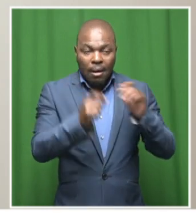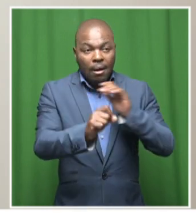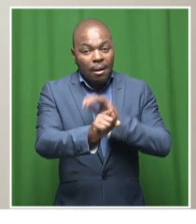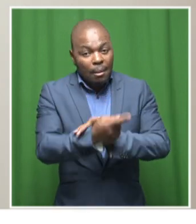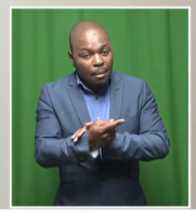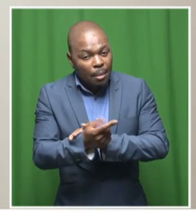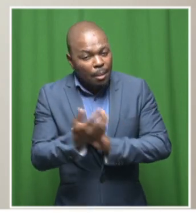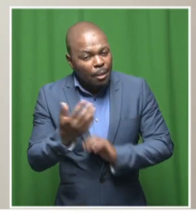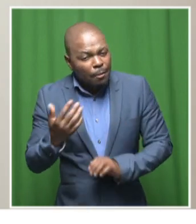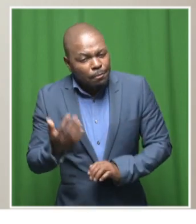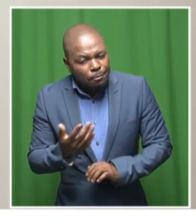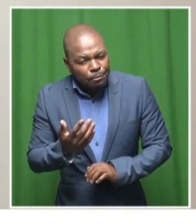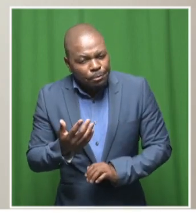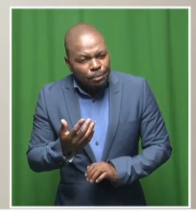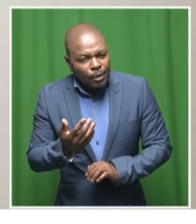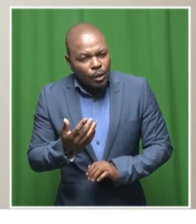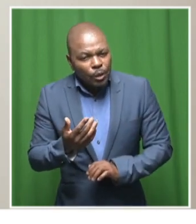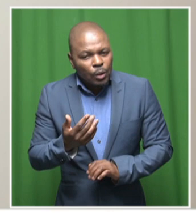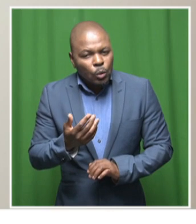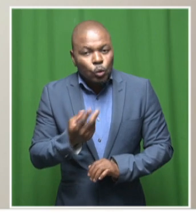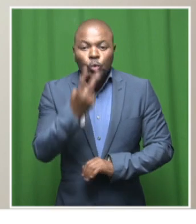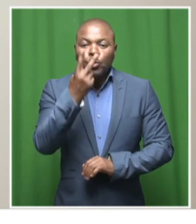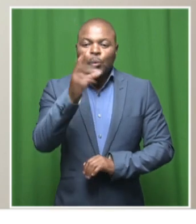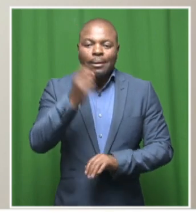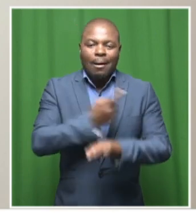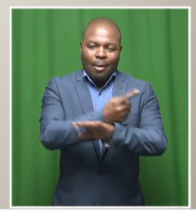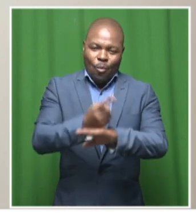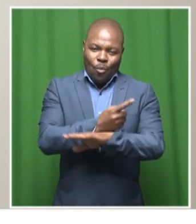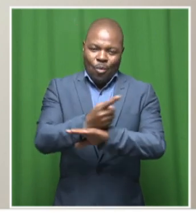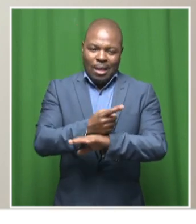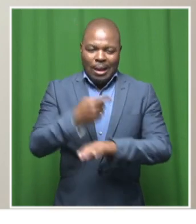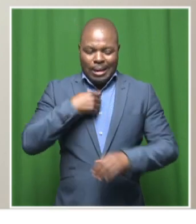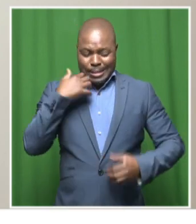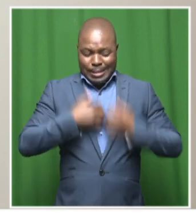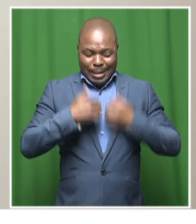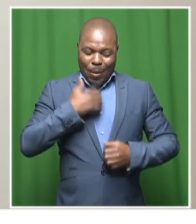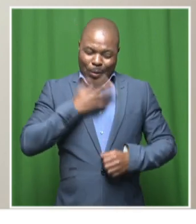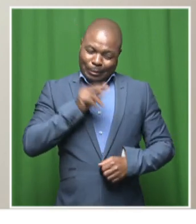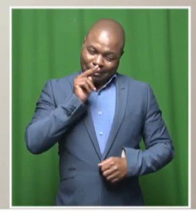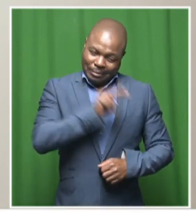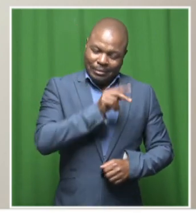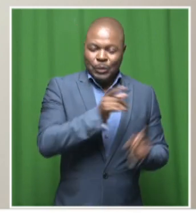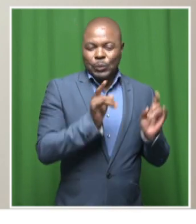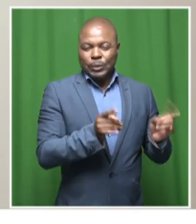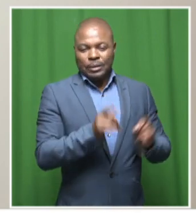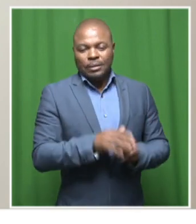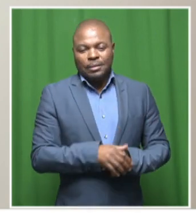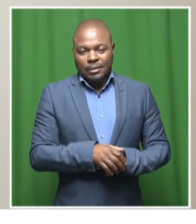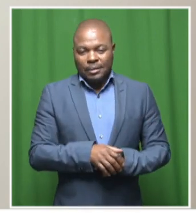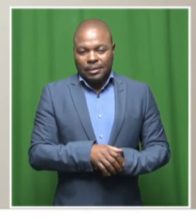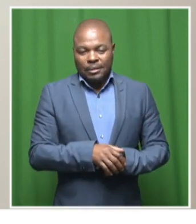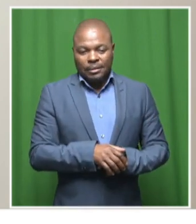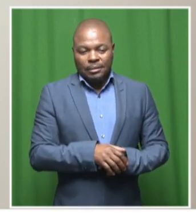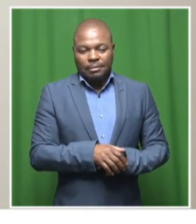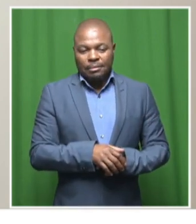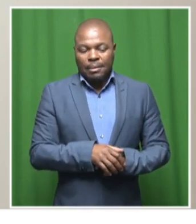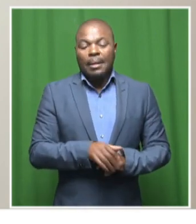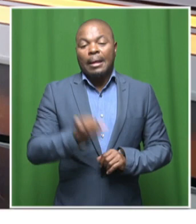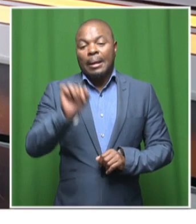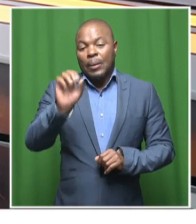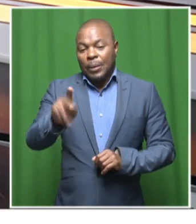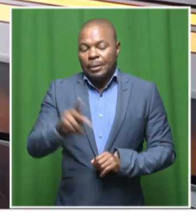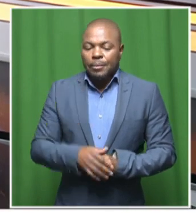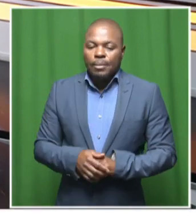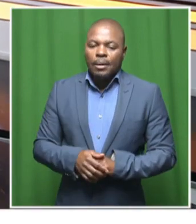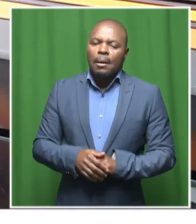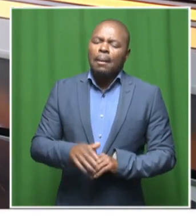happening for like 20 hours. So I'm looking very forward to that for those performances. Okay. All